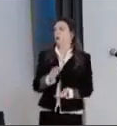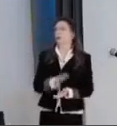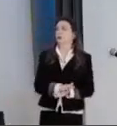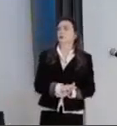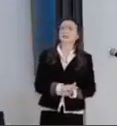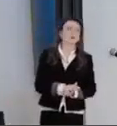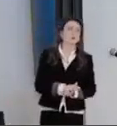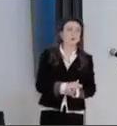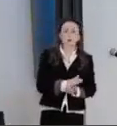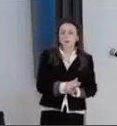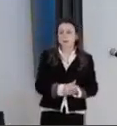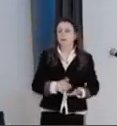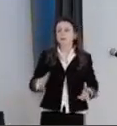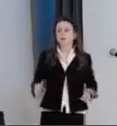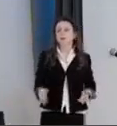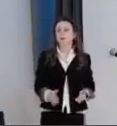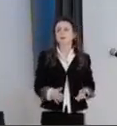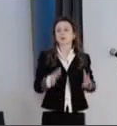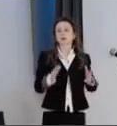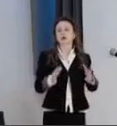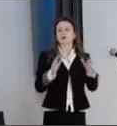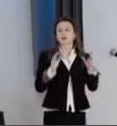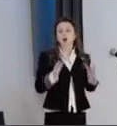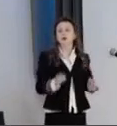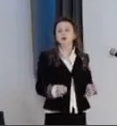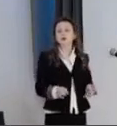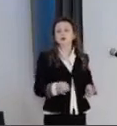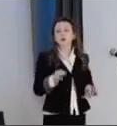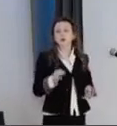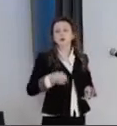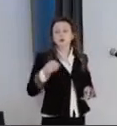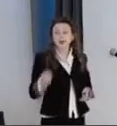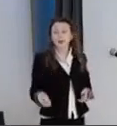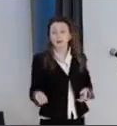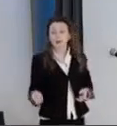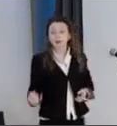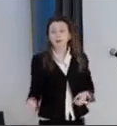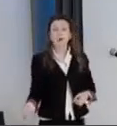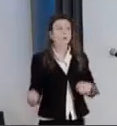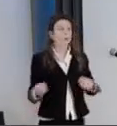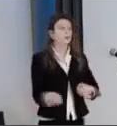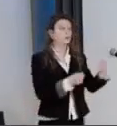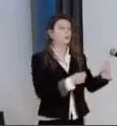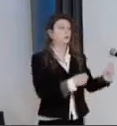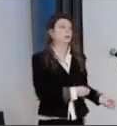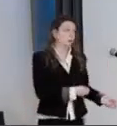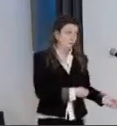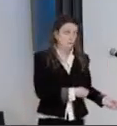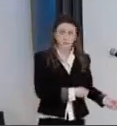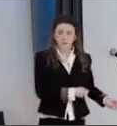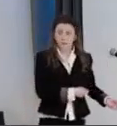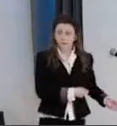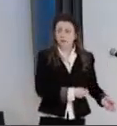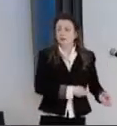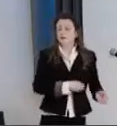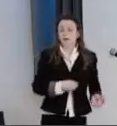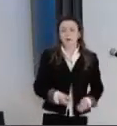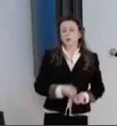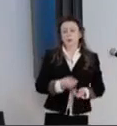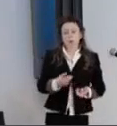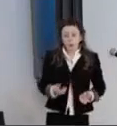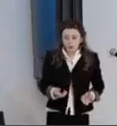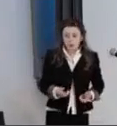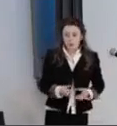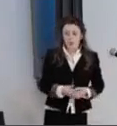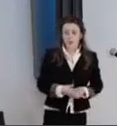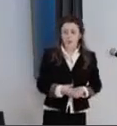on the Victoria and Albert Museum website, McQueen often contrasted fashion's glamour with darkness and death. He